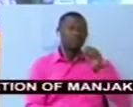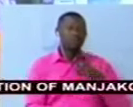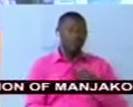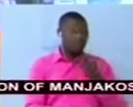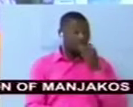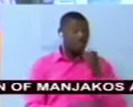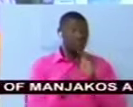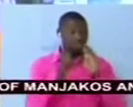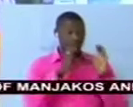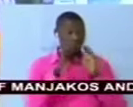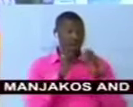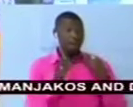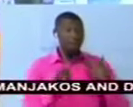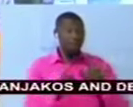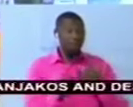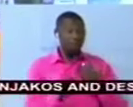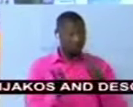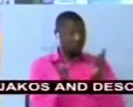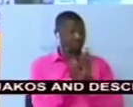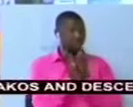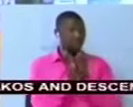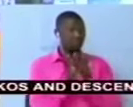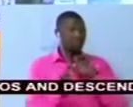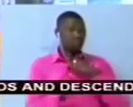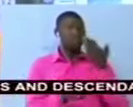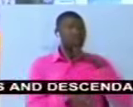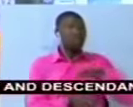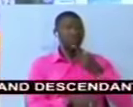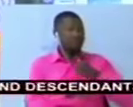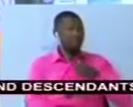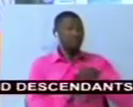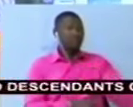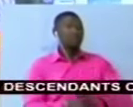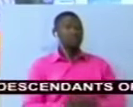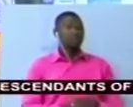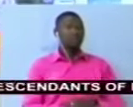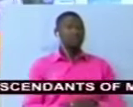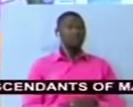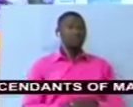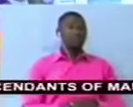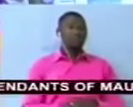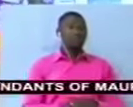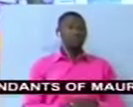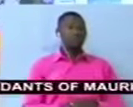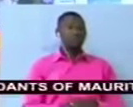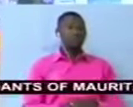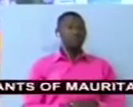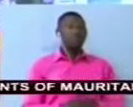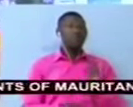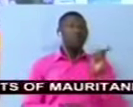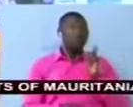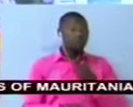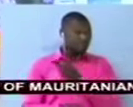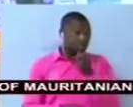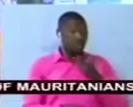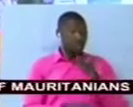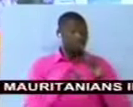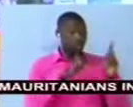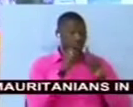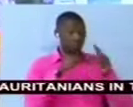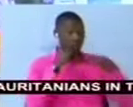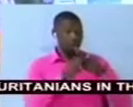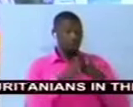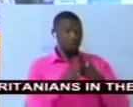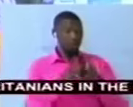native of that place. Wa li ñu waxtaan fofu ci mbiri drug la dégg ñuy wax. But what they are discussing about is about